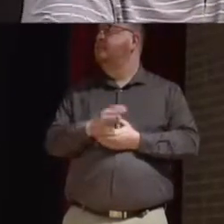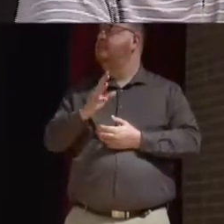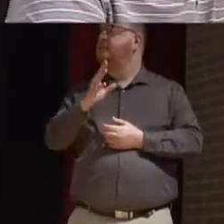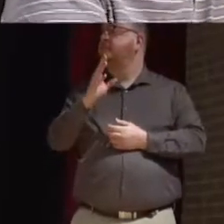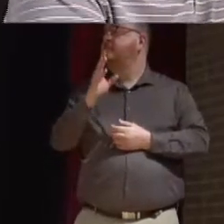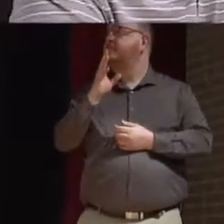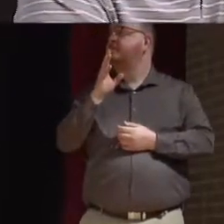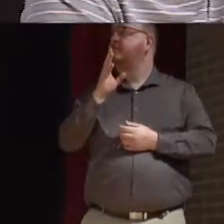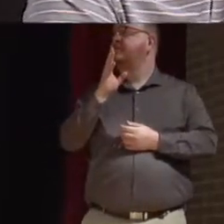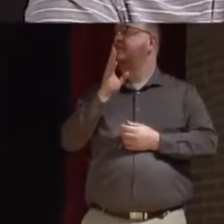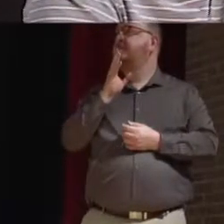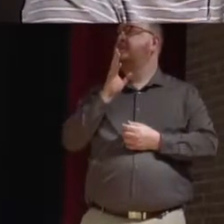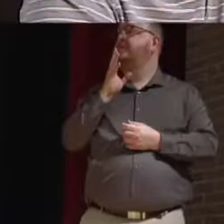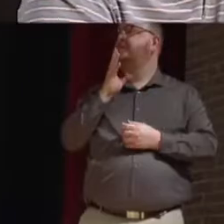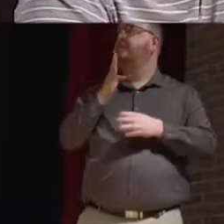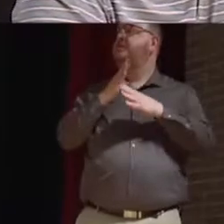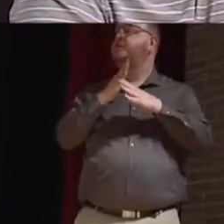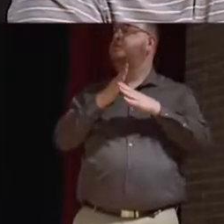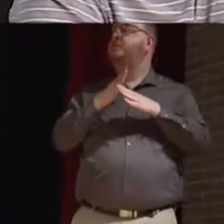own a business.